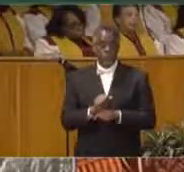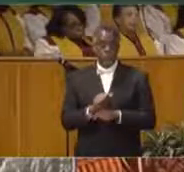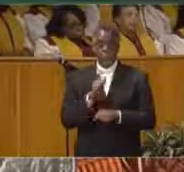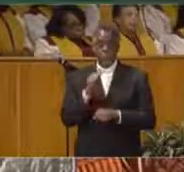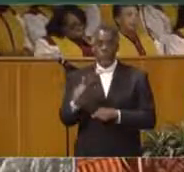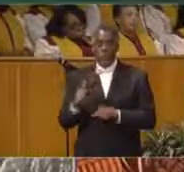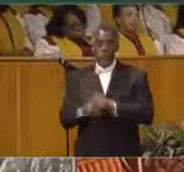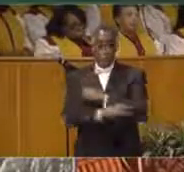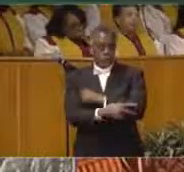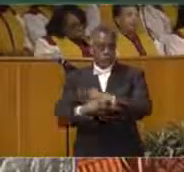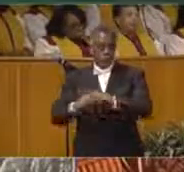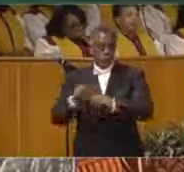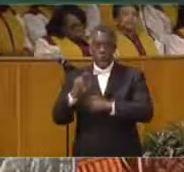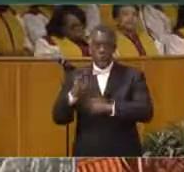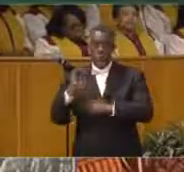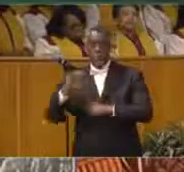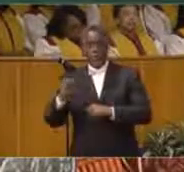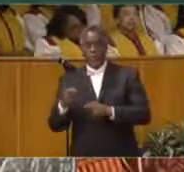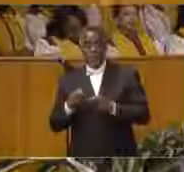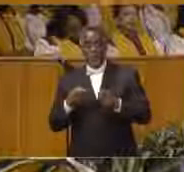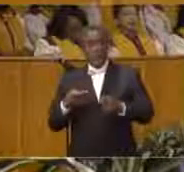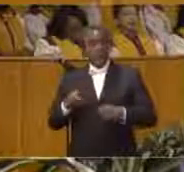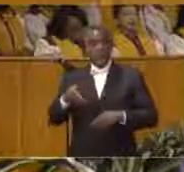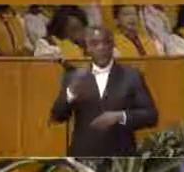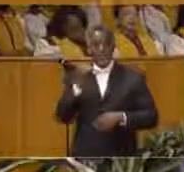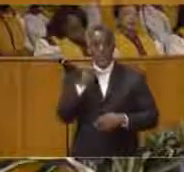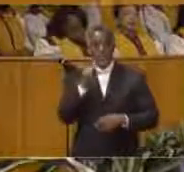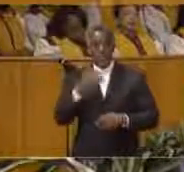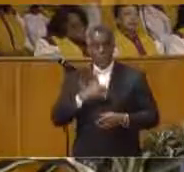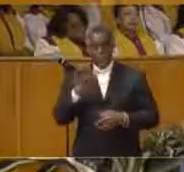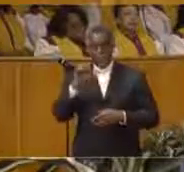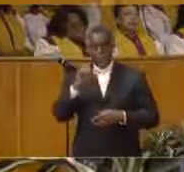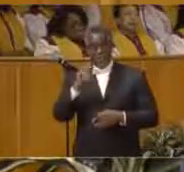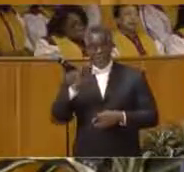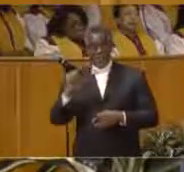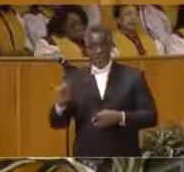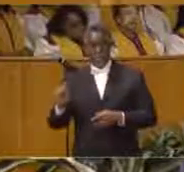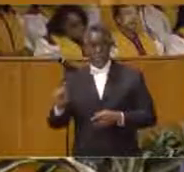You're not robbing from God if there's no income to take a tenth from.